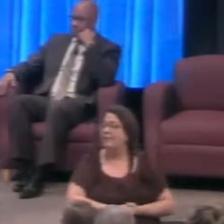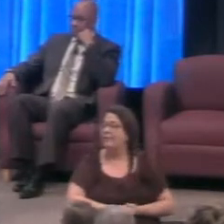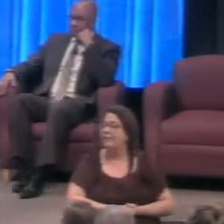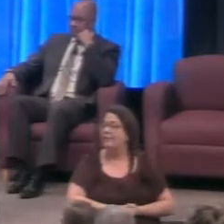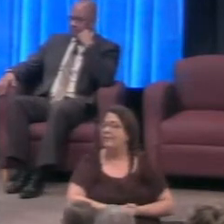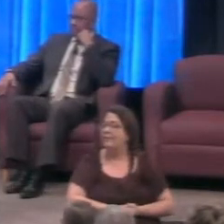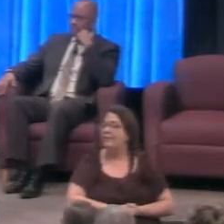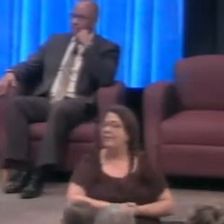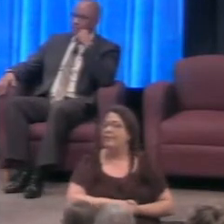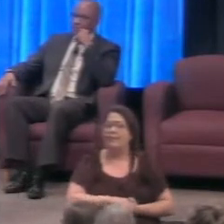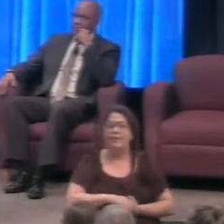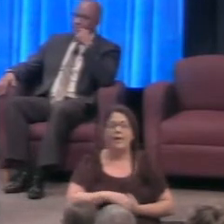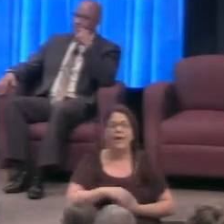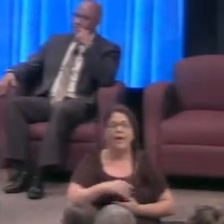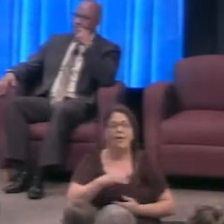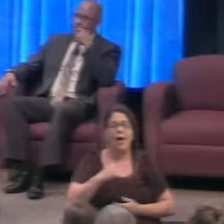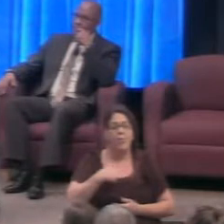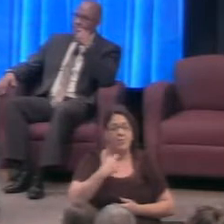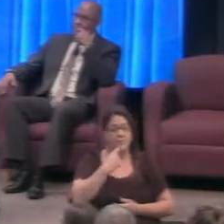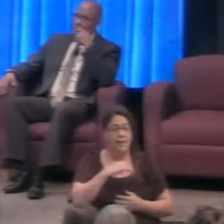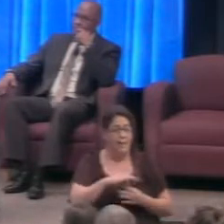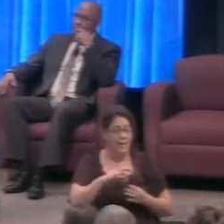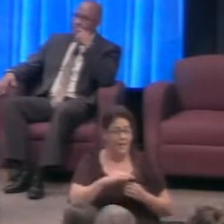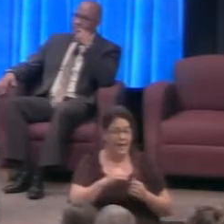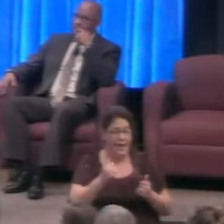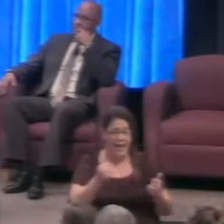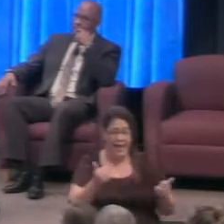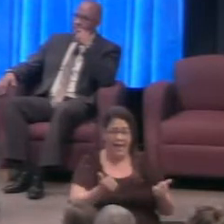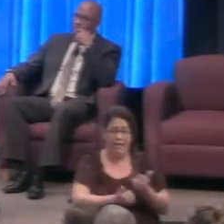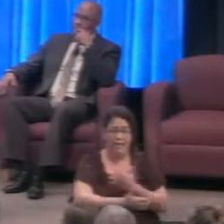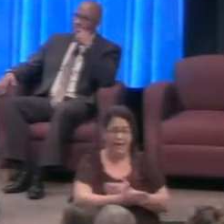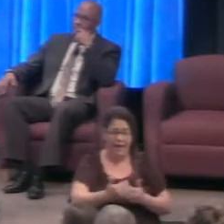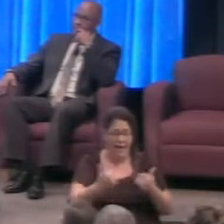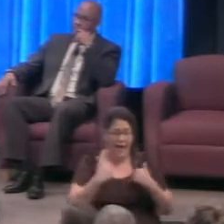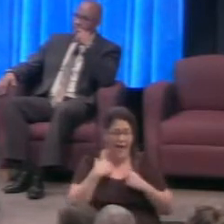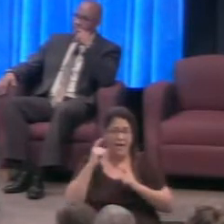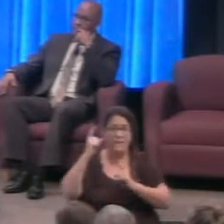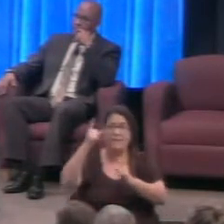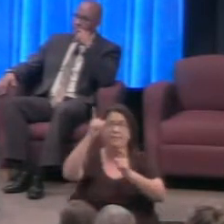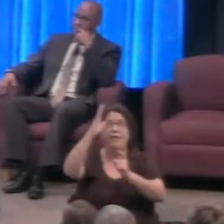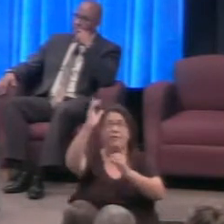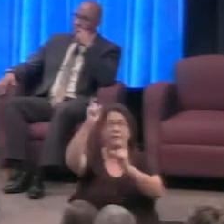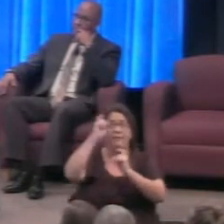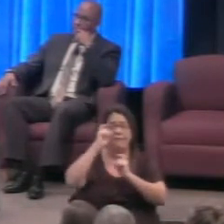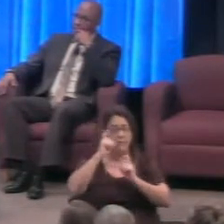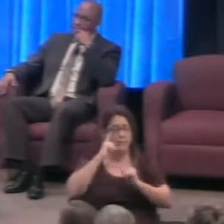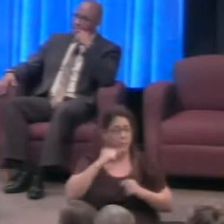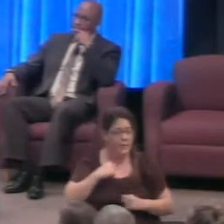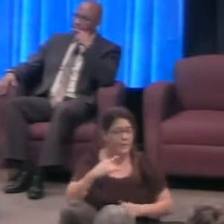too much, only to say that everything that I have is a gift from God.